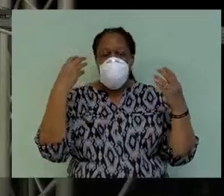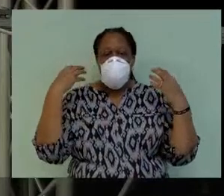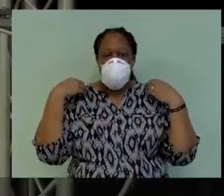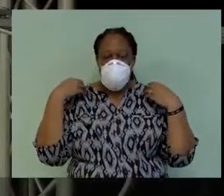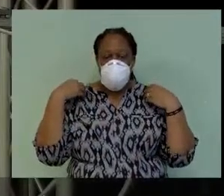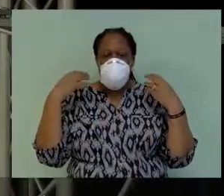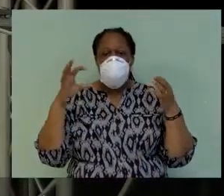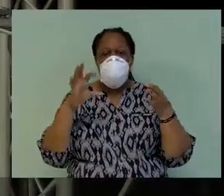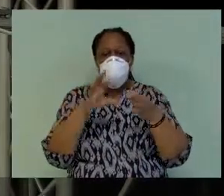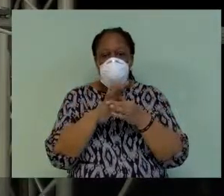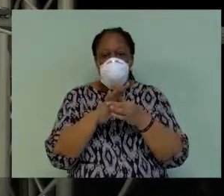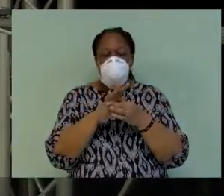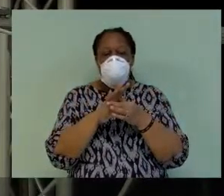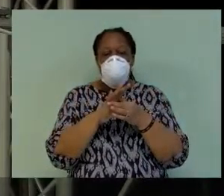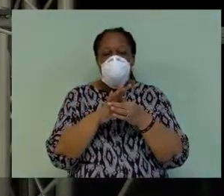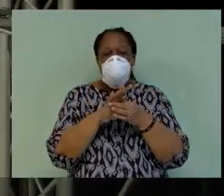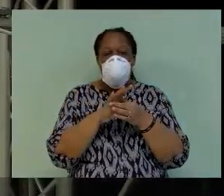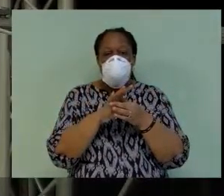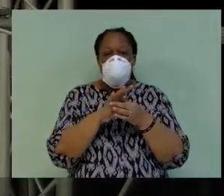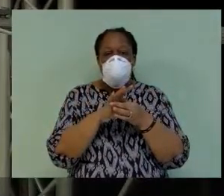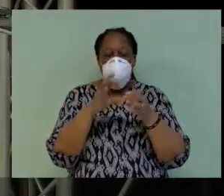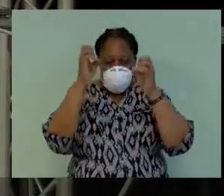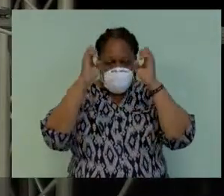at Francil Morris,